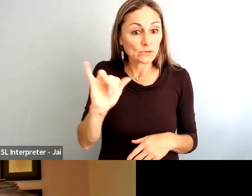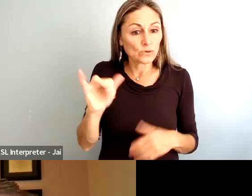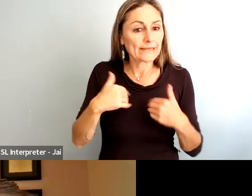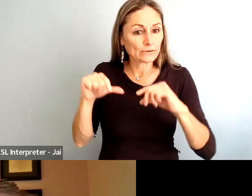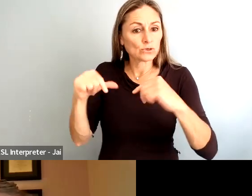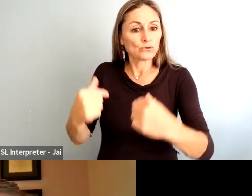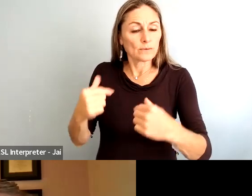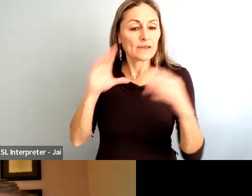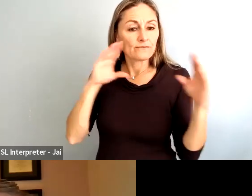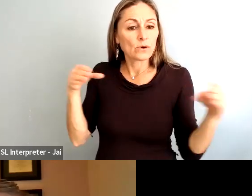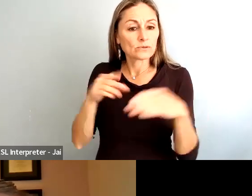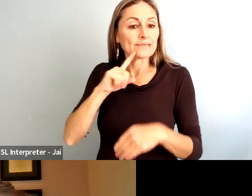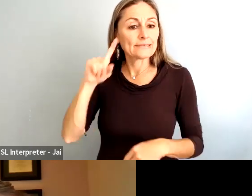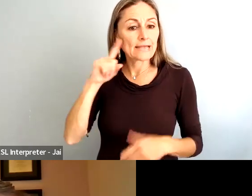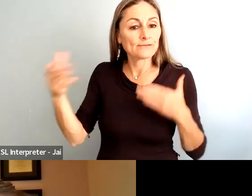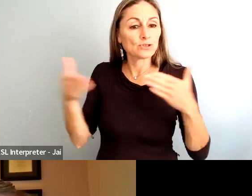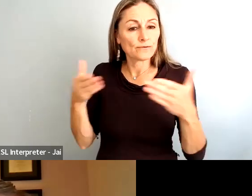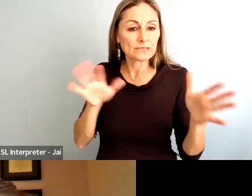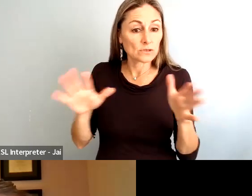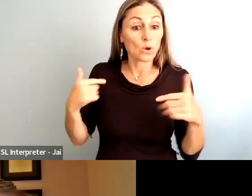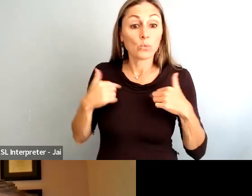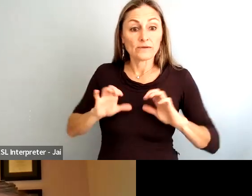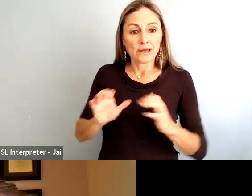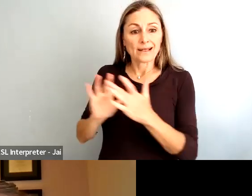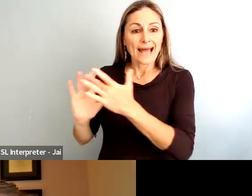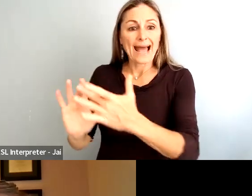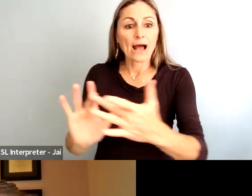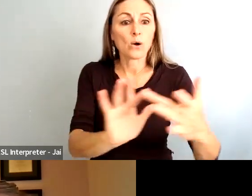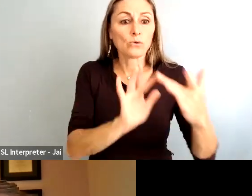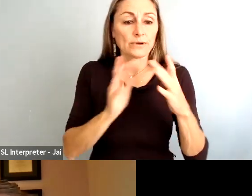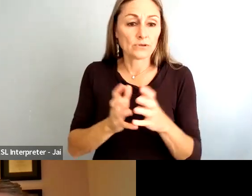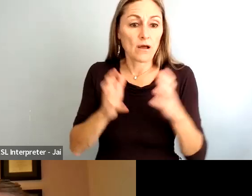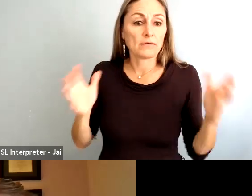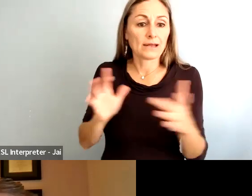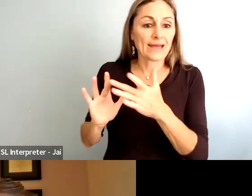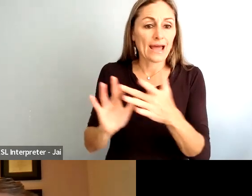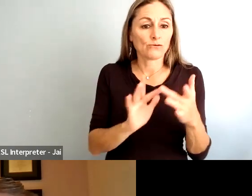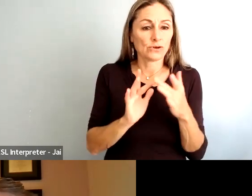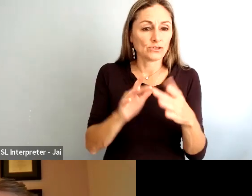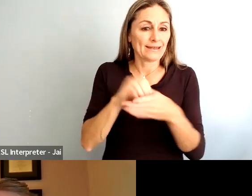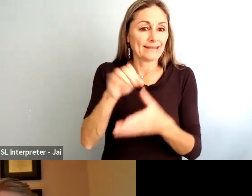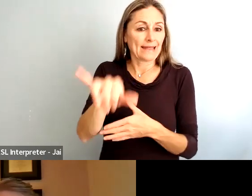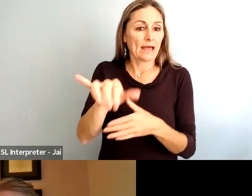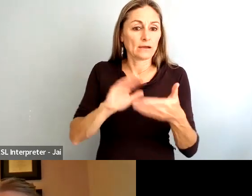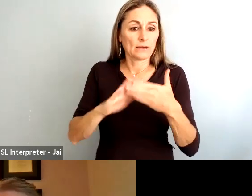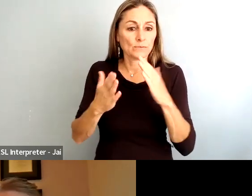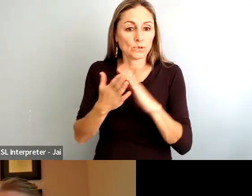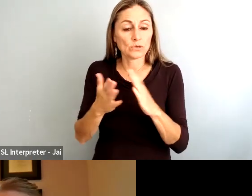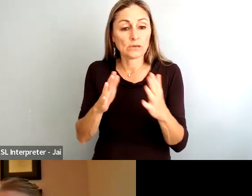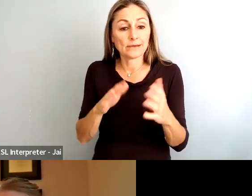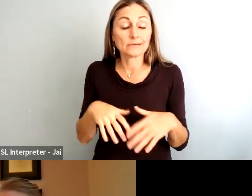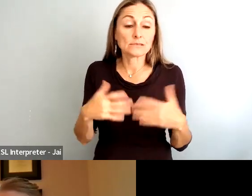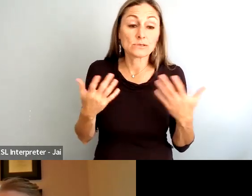that focuses on deaf services. So we've done a lot of outreach within that community. And so